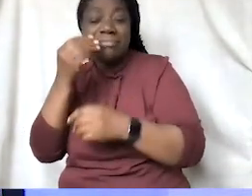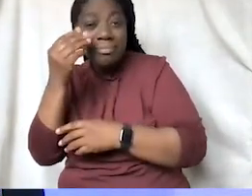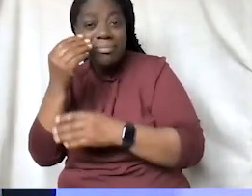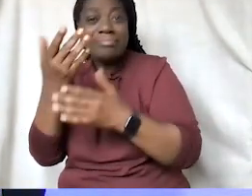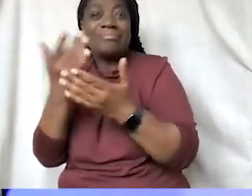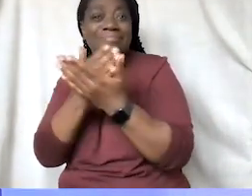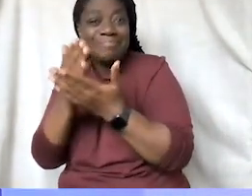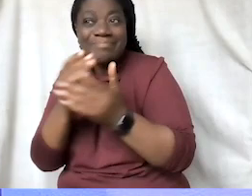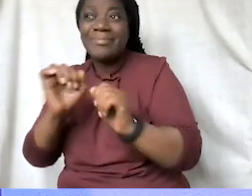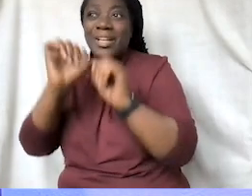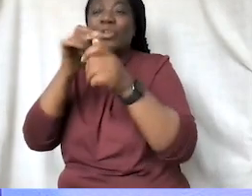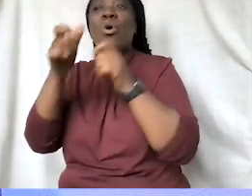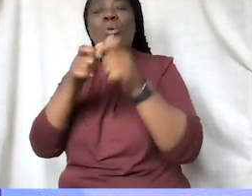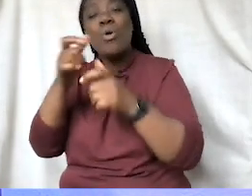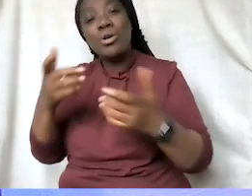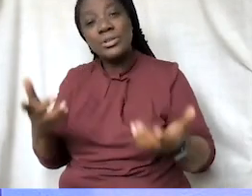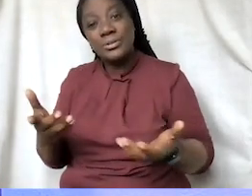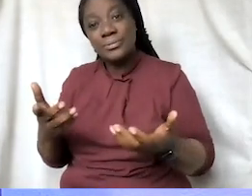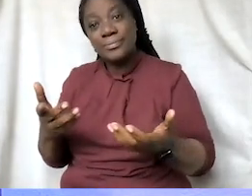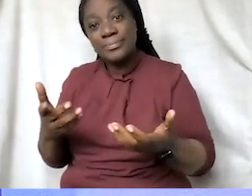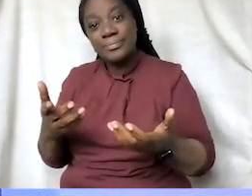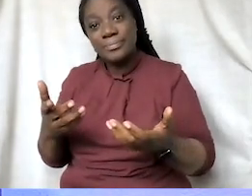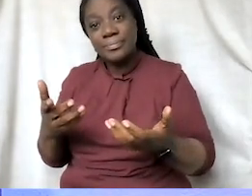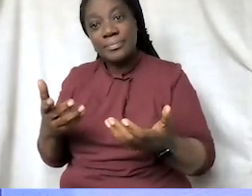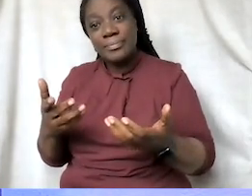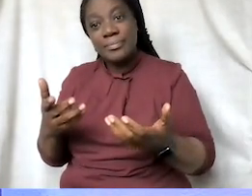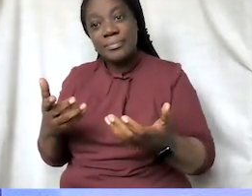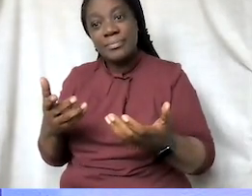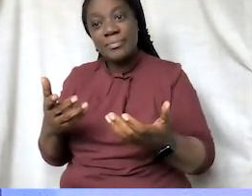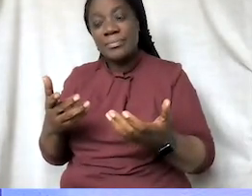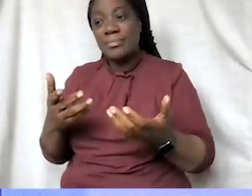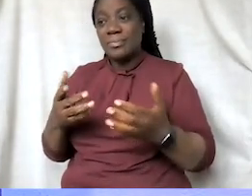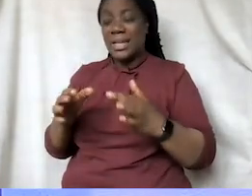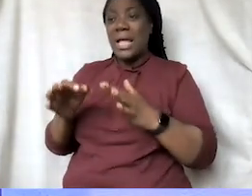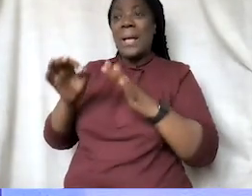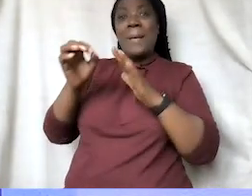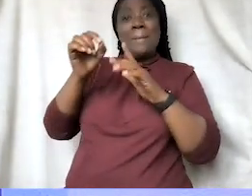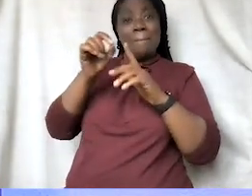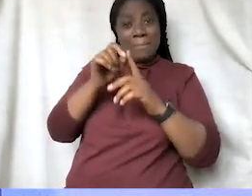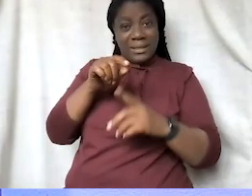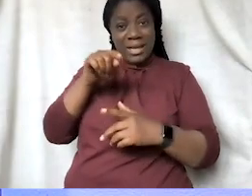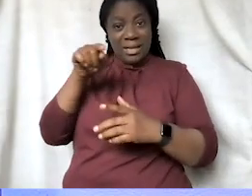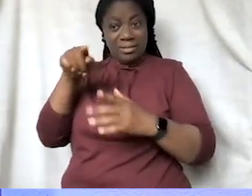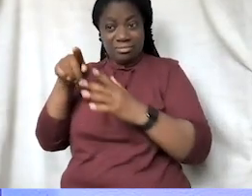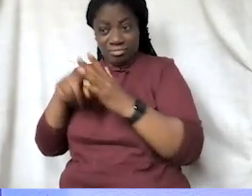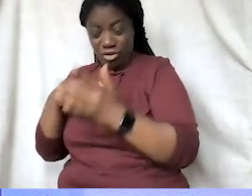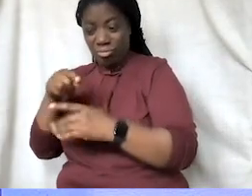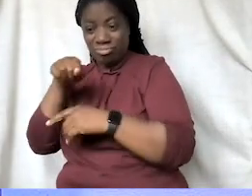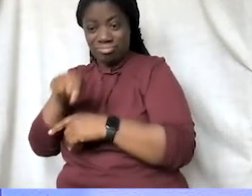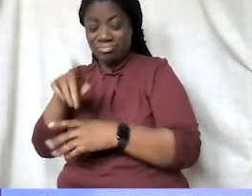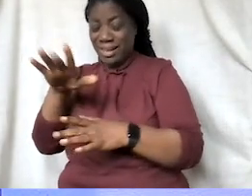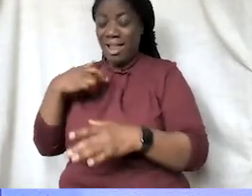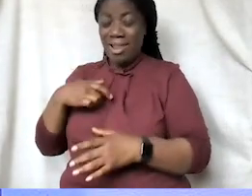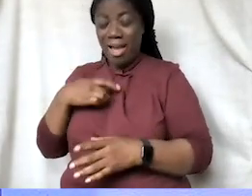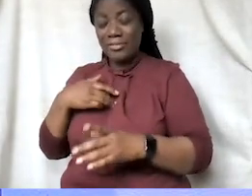elders for Peter and John as their lives were threatened. The believers